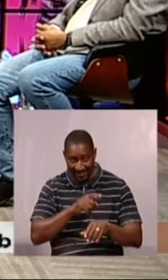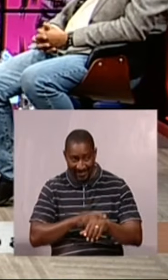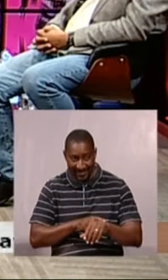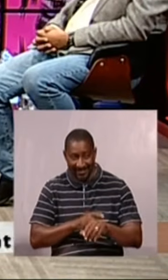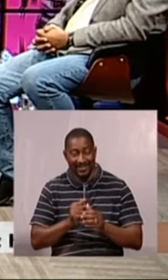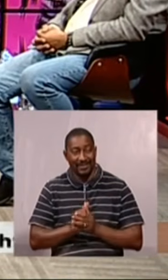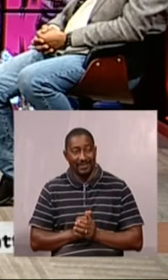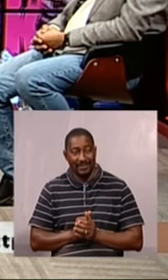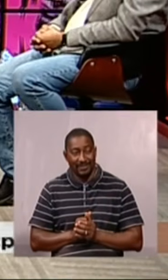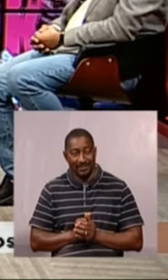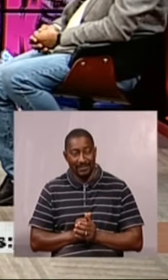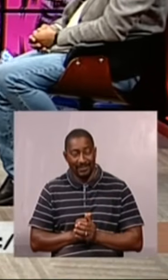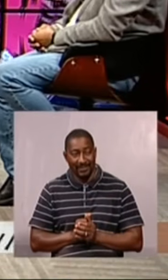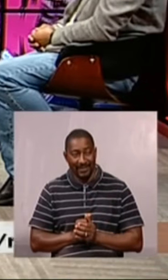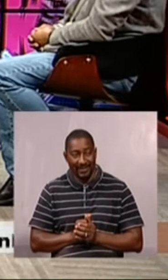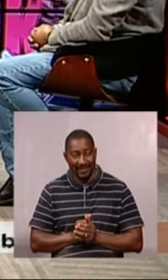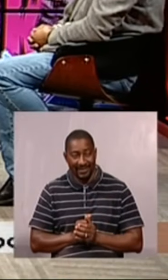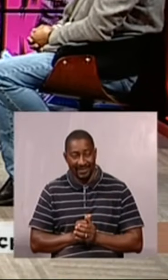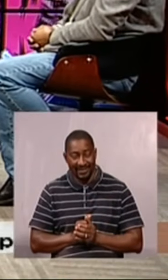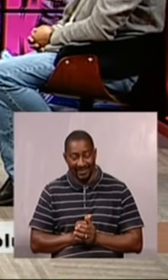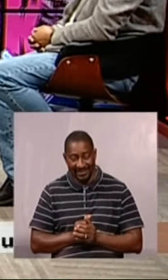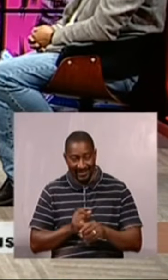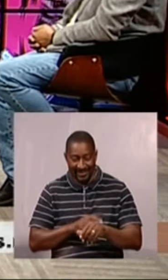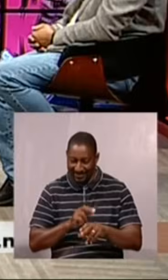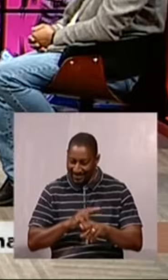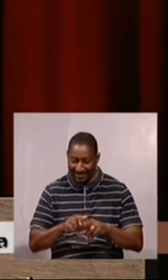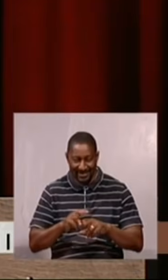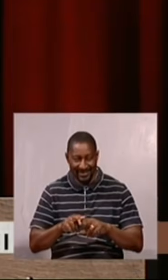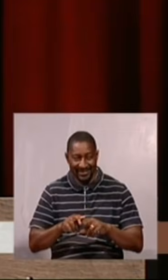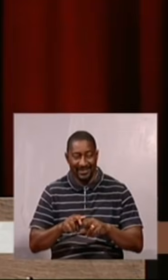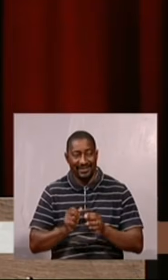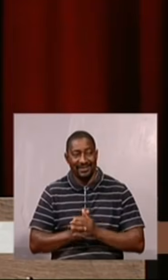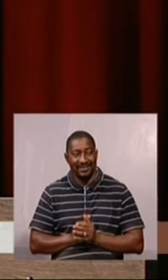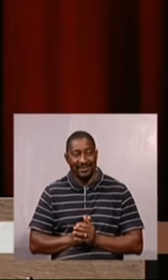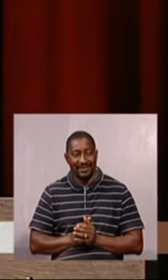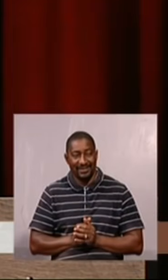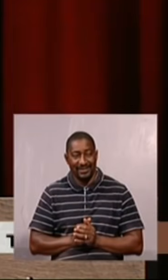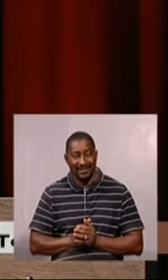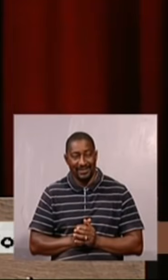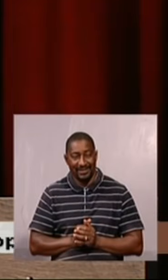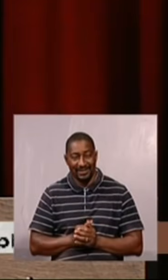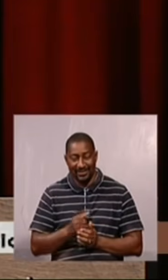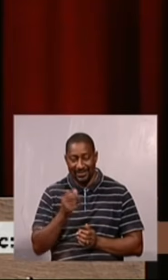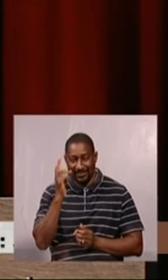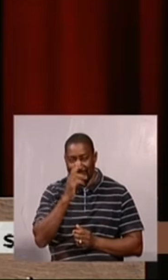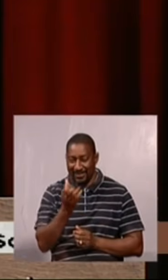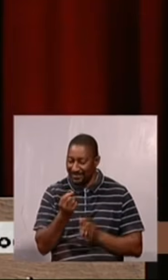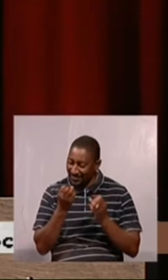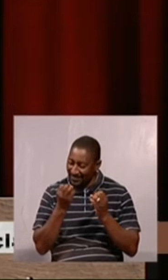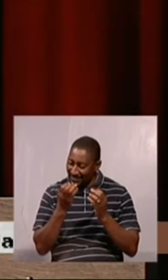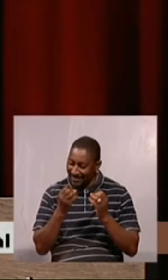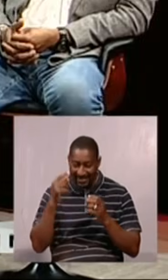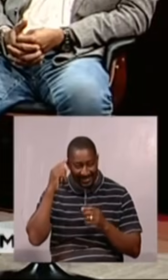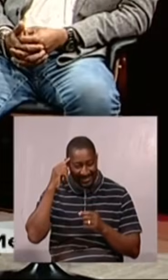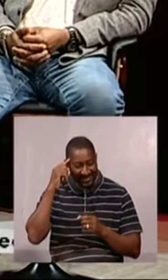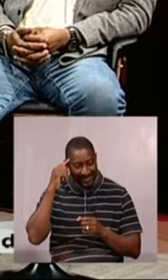knew, I thought an hour would fly by so quickly, but it always happens when you sit with people have a lot on their minds.